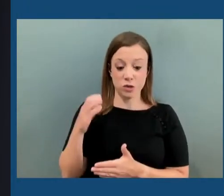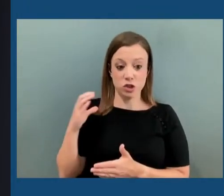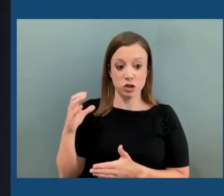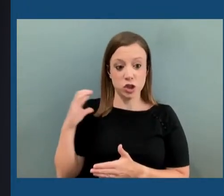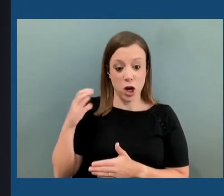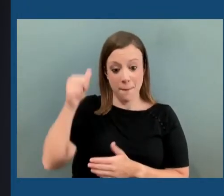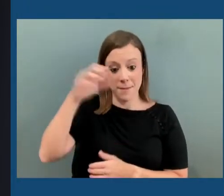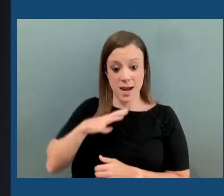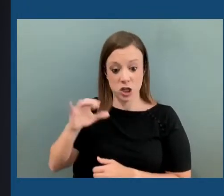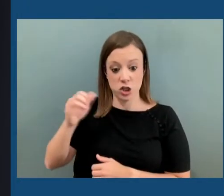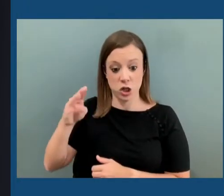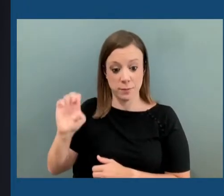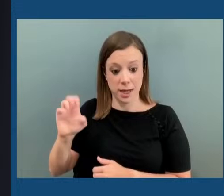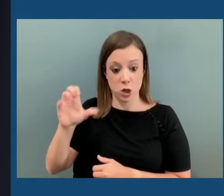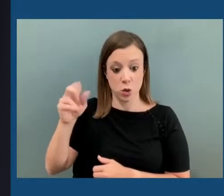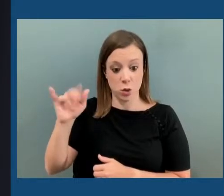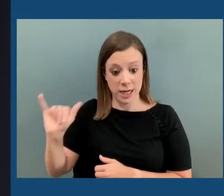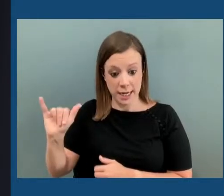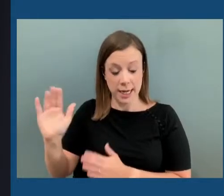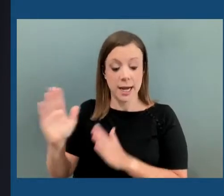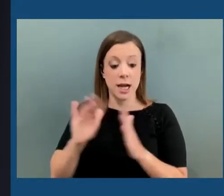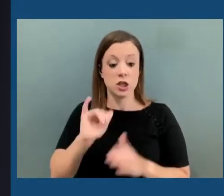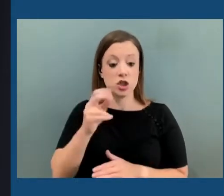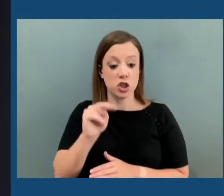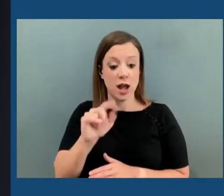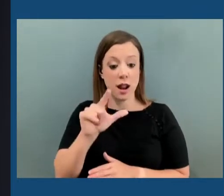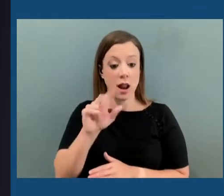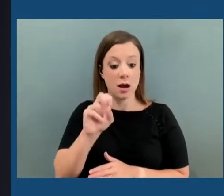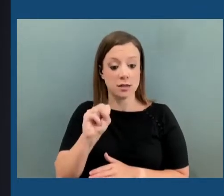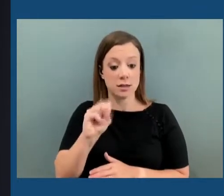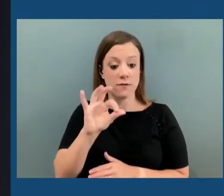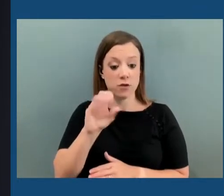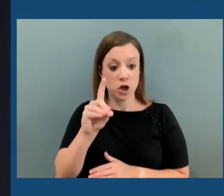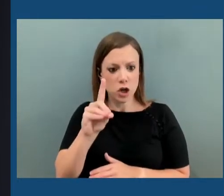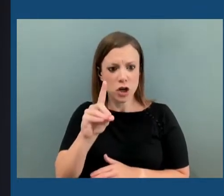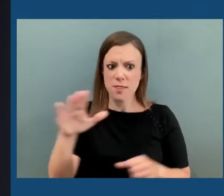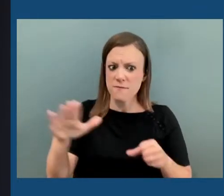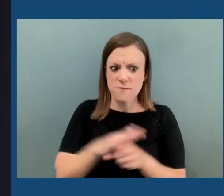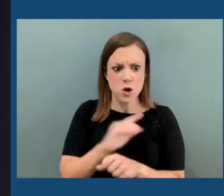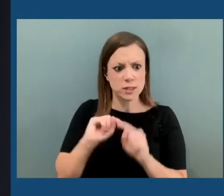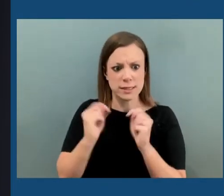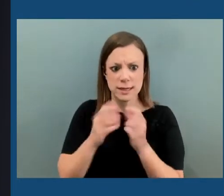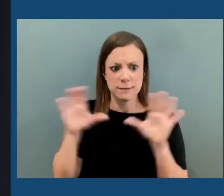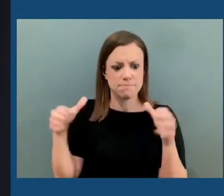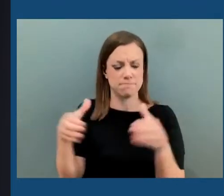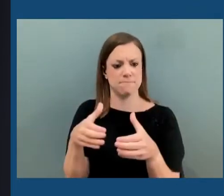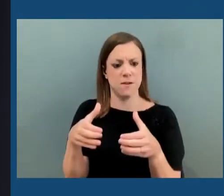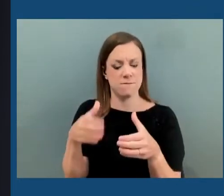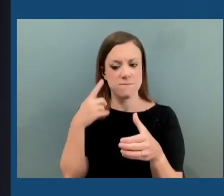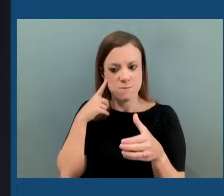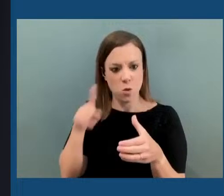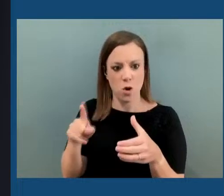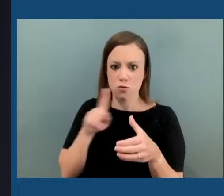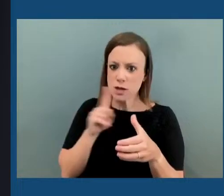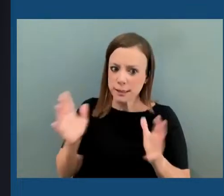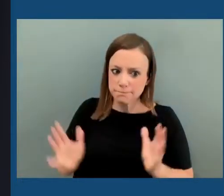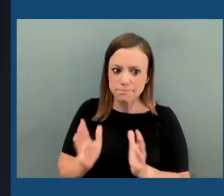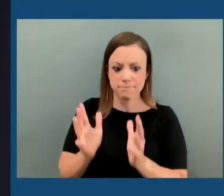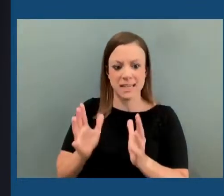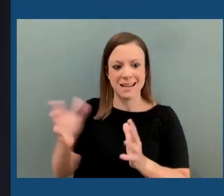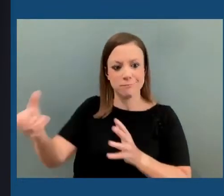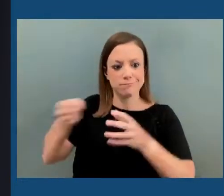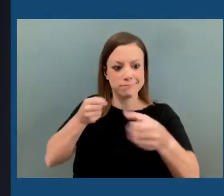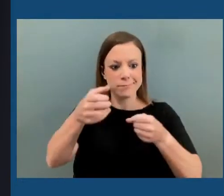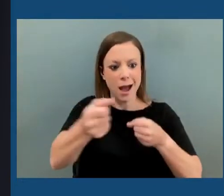for securing the state support for our airport upgrades. The governor has been and continues to be